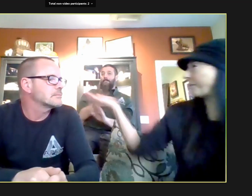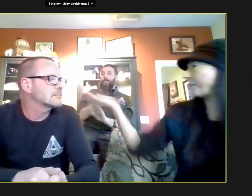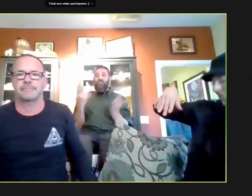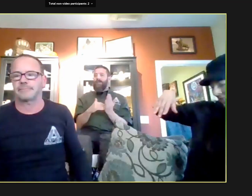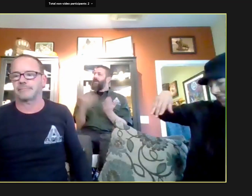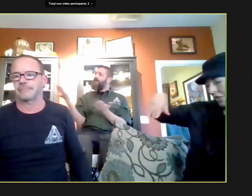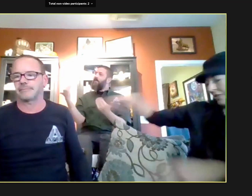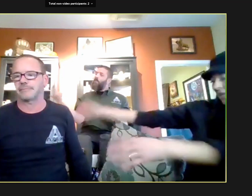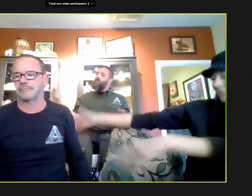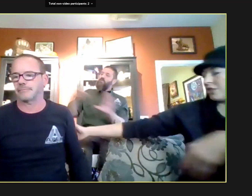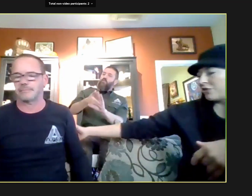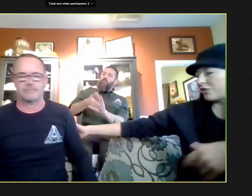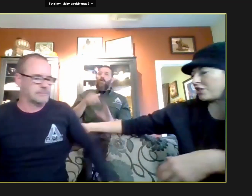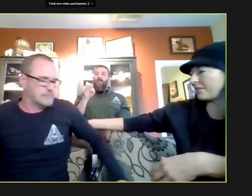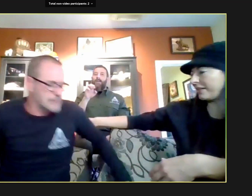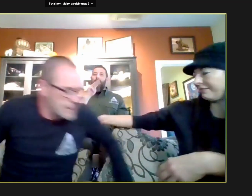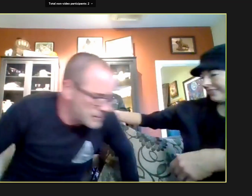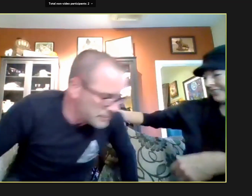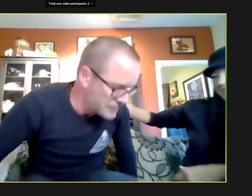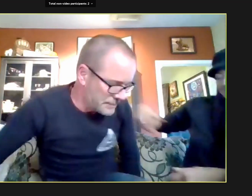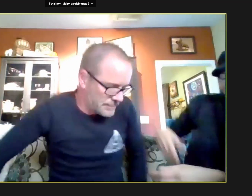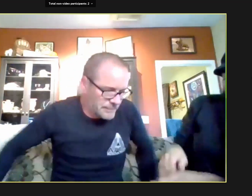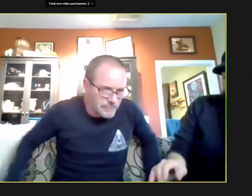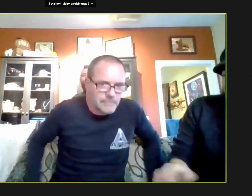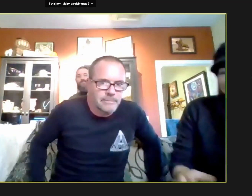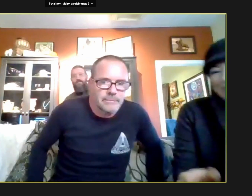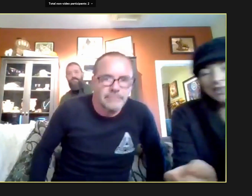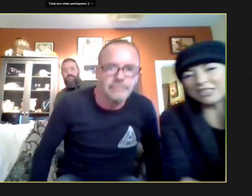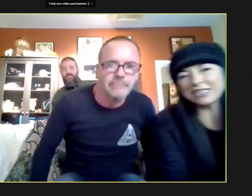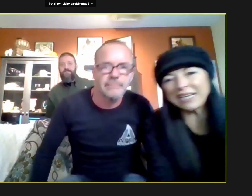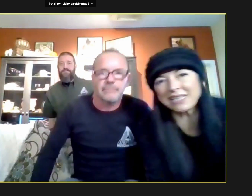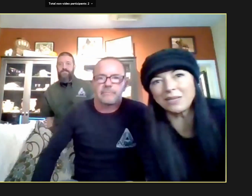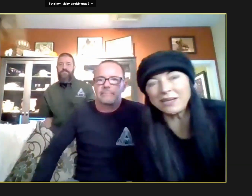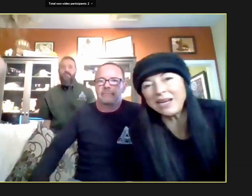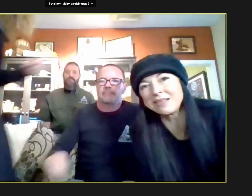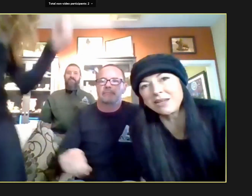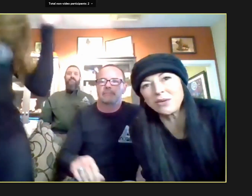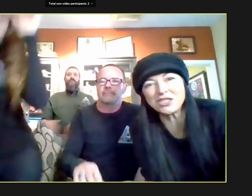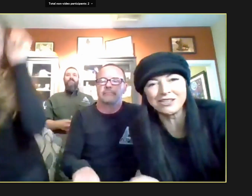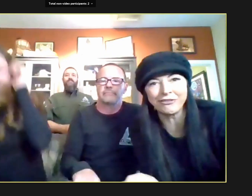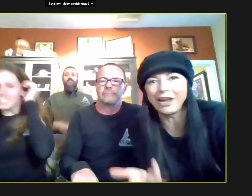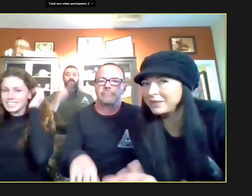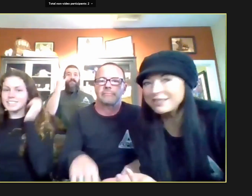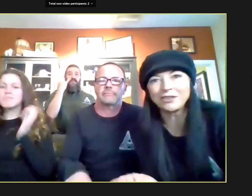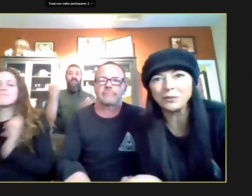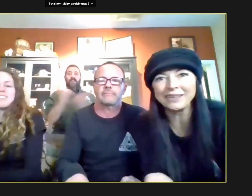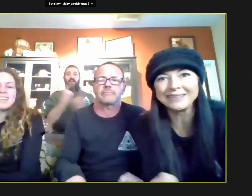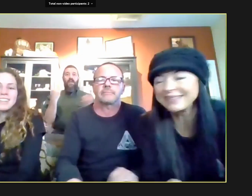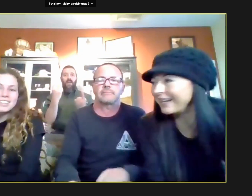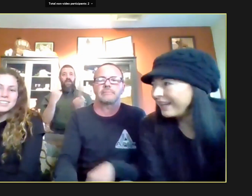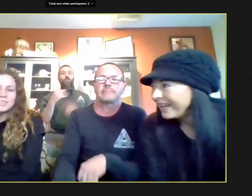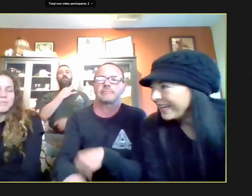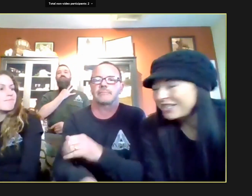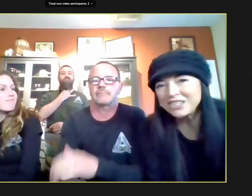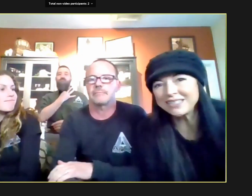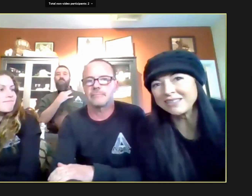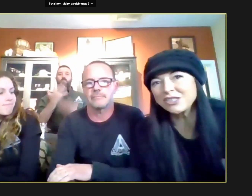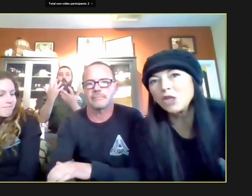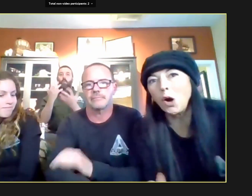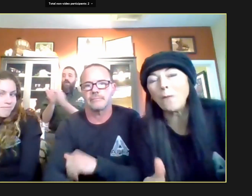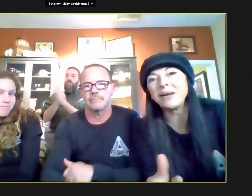bring Emmy in. Emmy, come join us. You want to come? You scooch in the middle. I'll scooch. Emmy can sit here, just in case anybody has a question